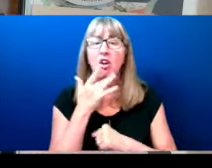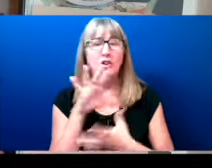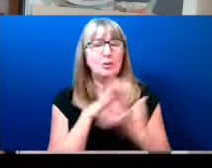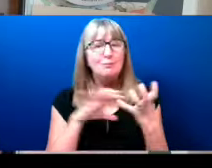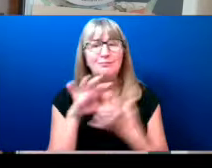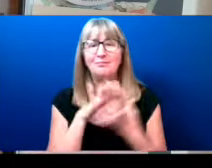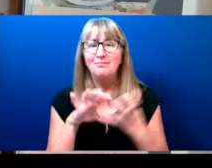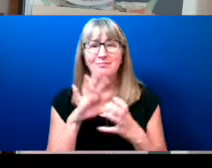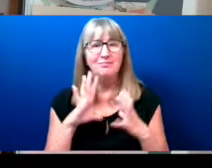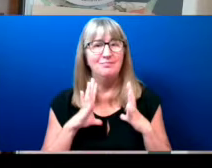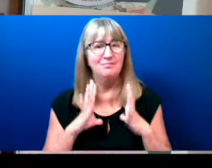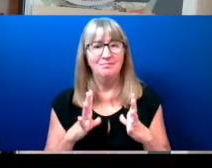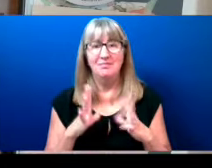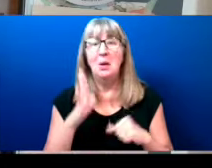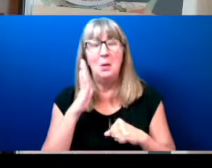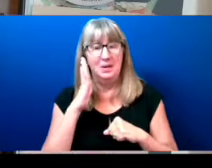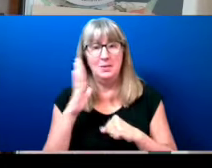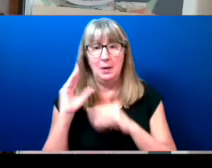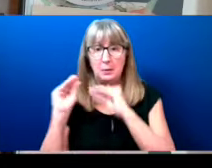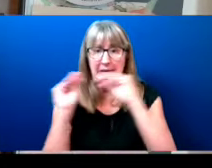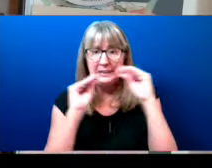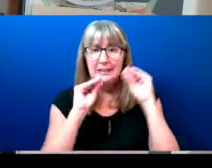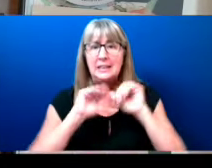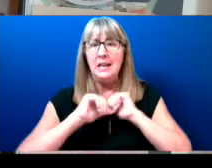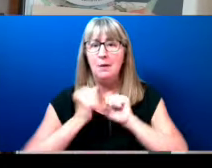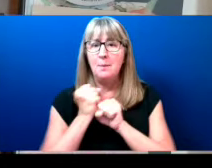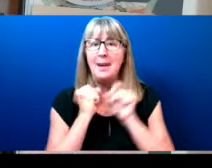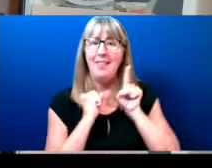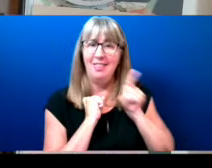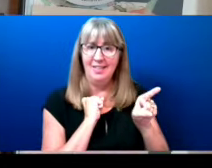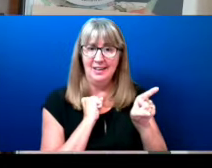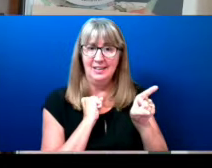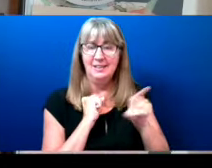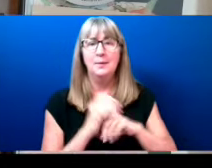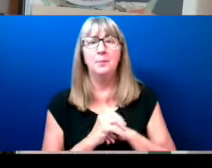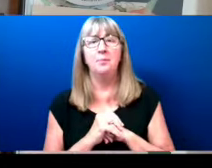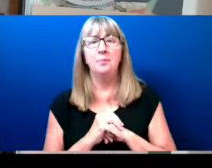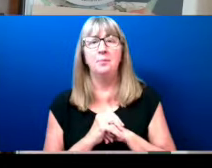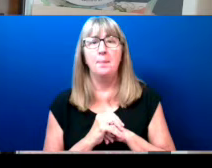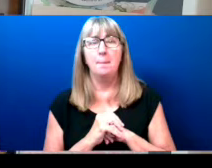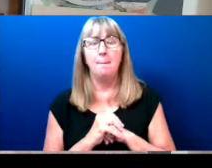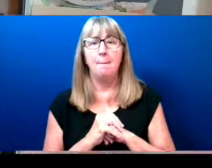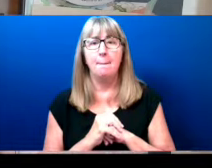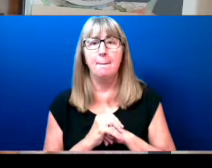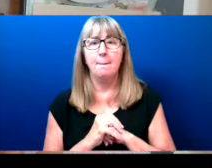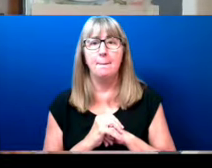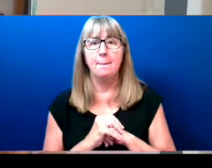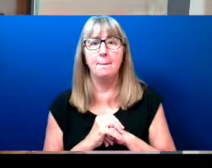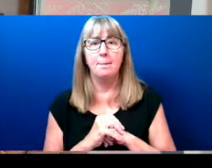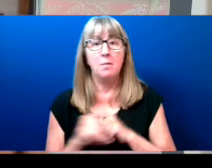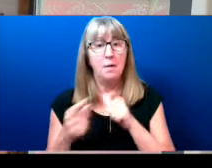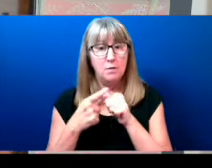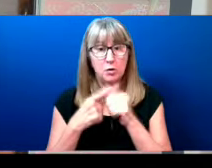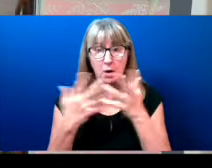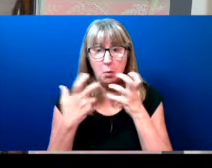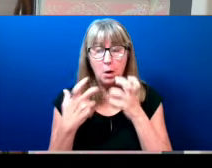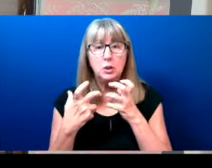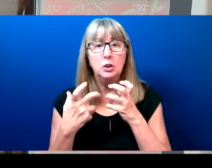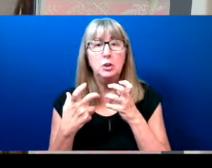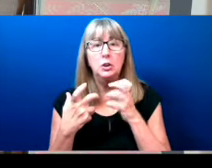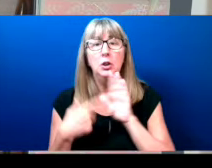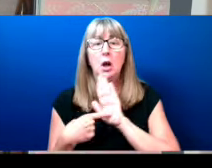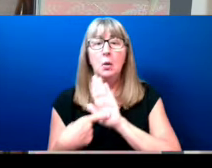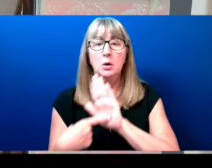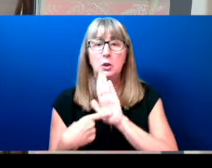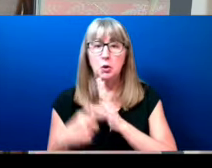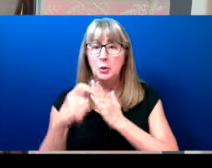other various colors all mixed in. So I'll be teaching these cards here in a few minutes. But before I do, I'm just going to